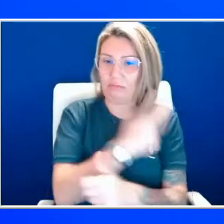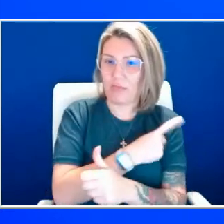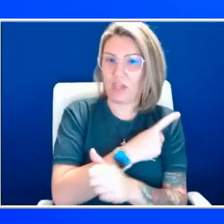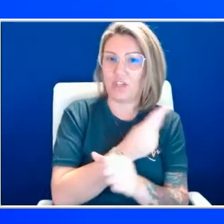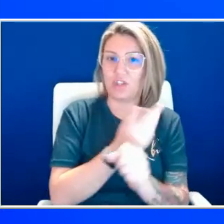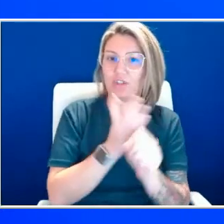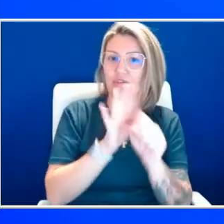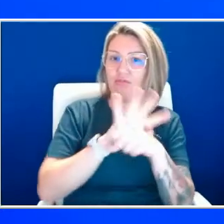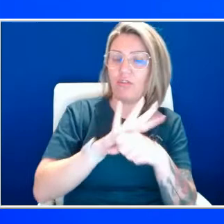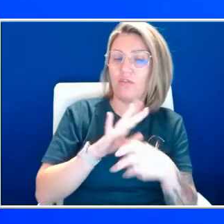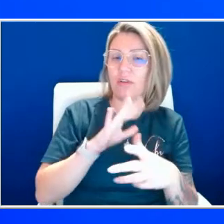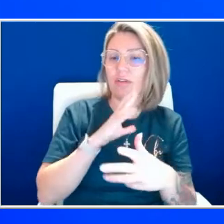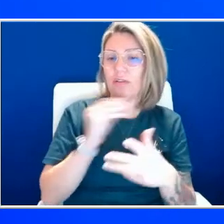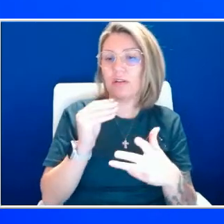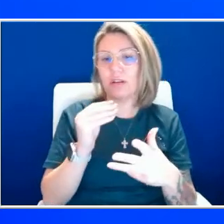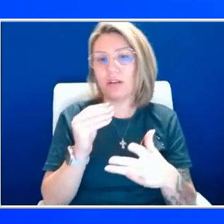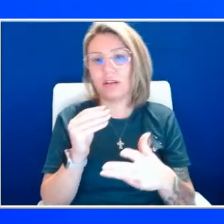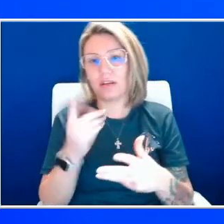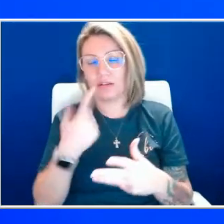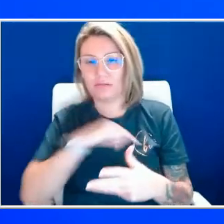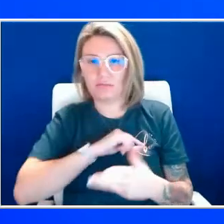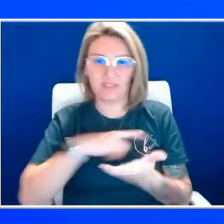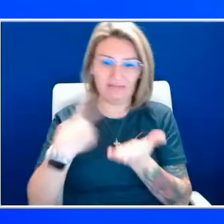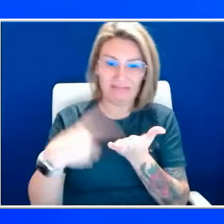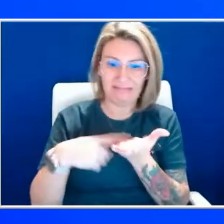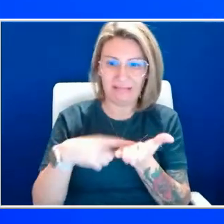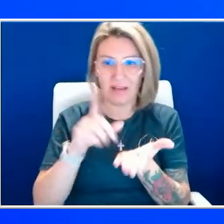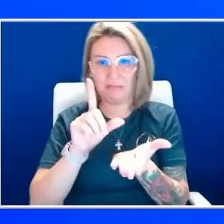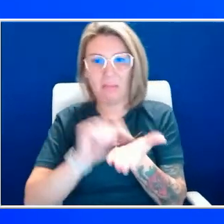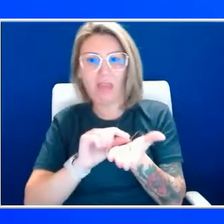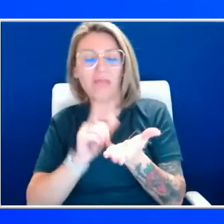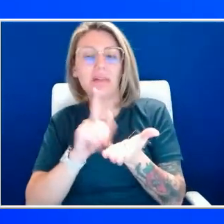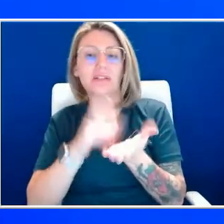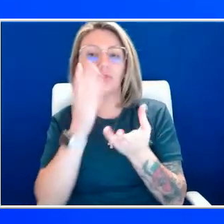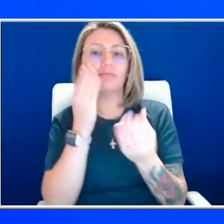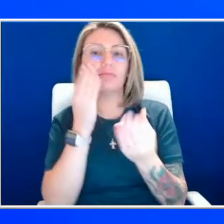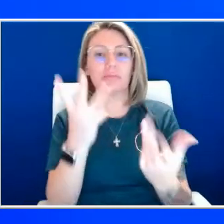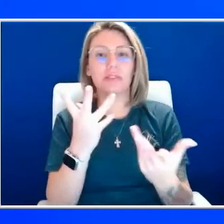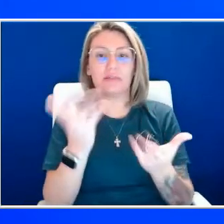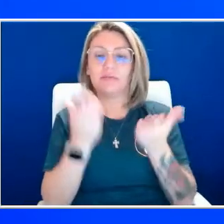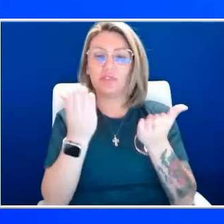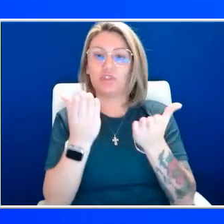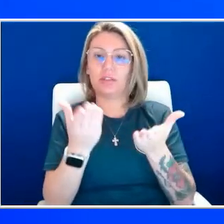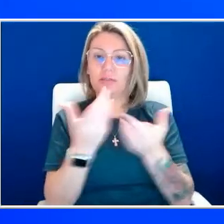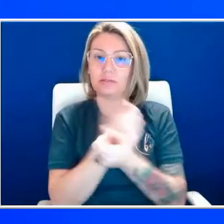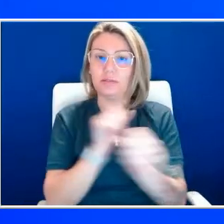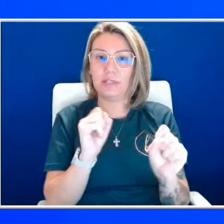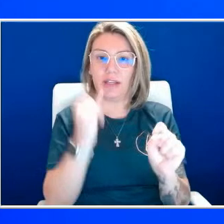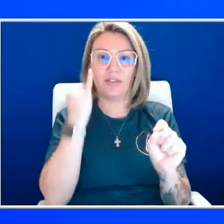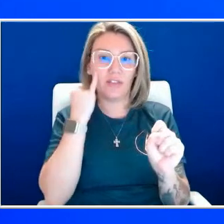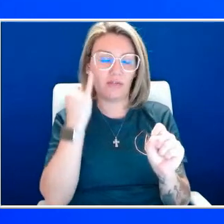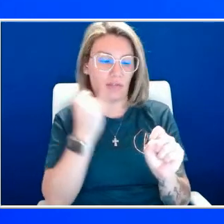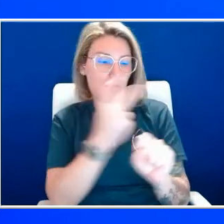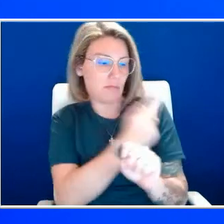Dr. Zubair Shah, we have actually published some data that suggests it's safe if patient's heart is not affected